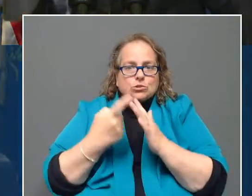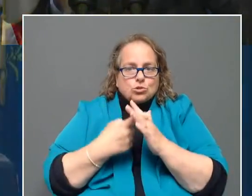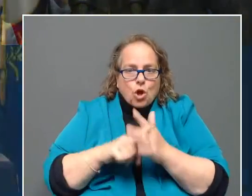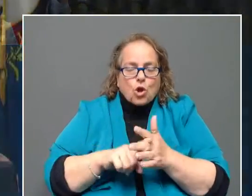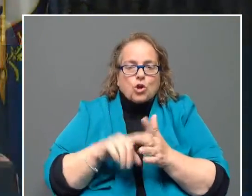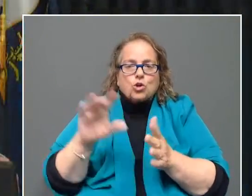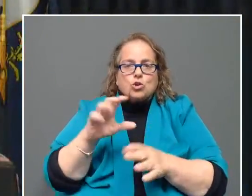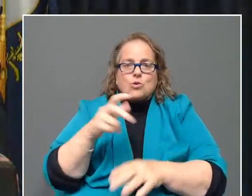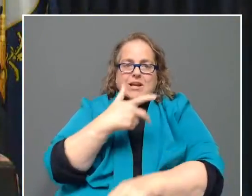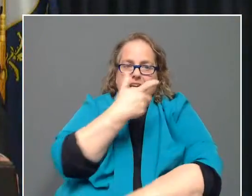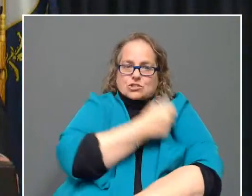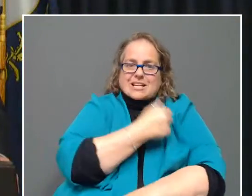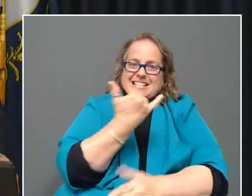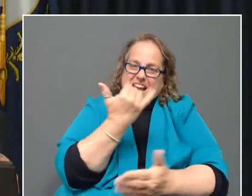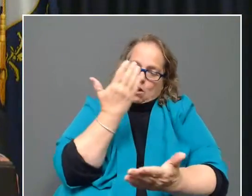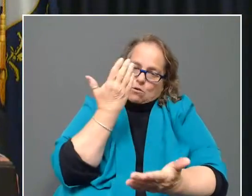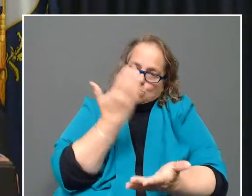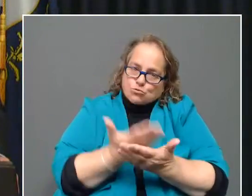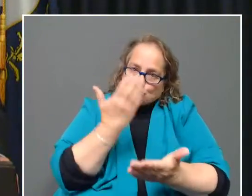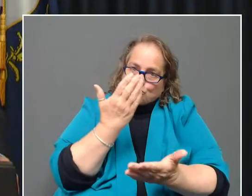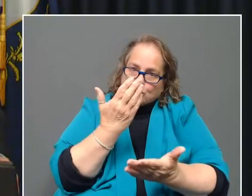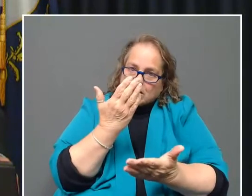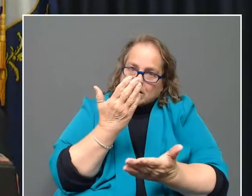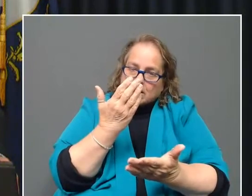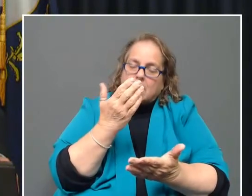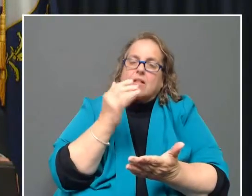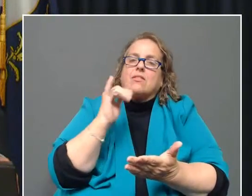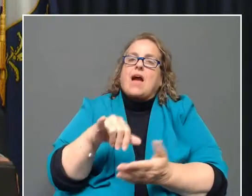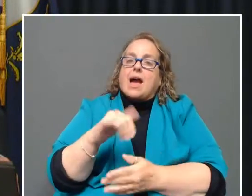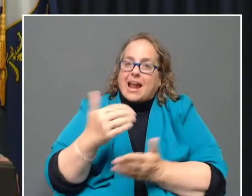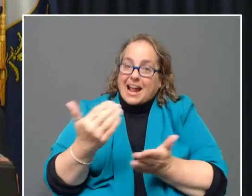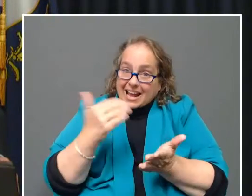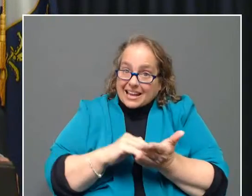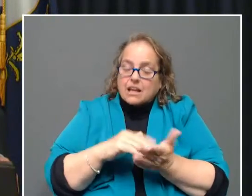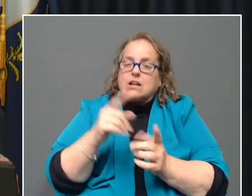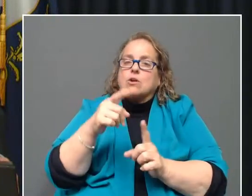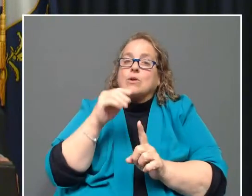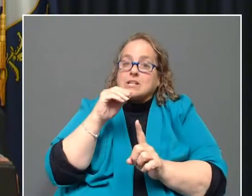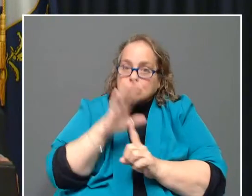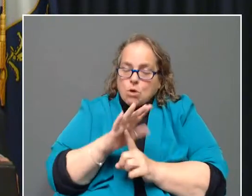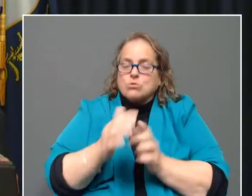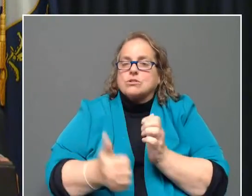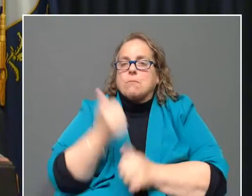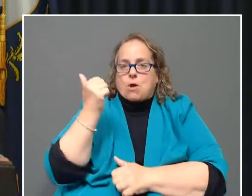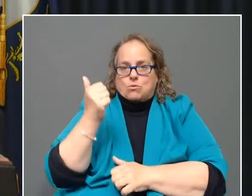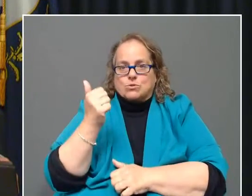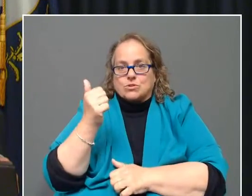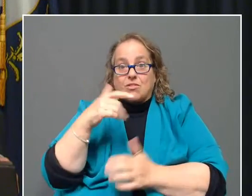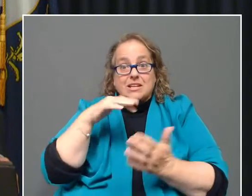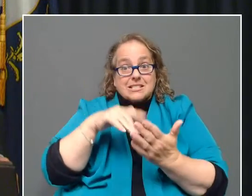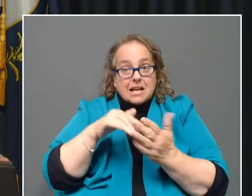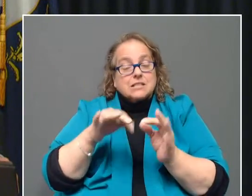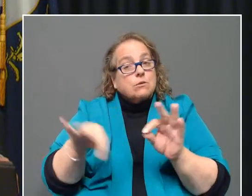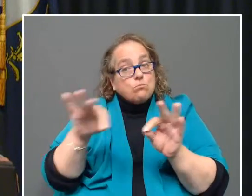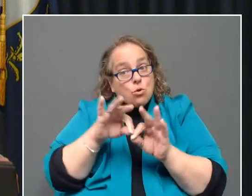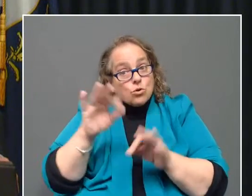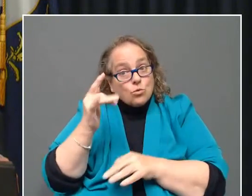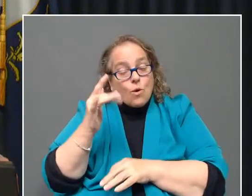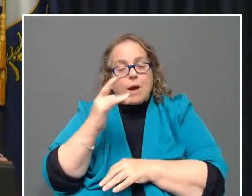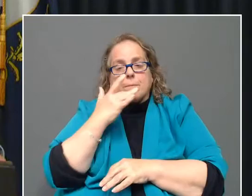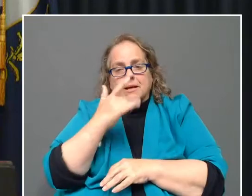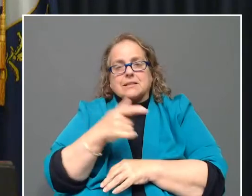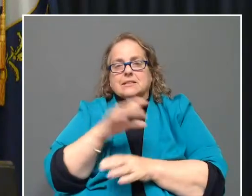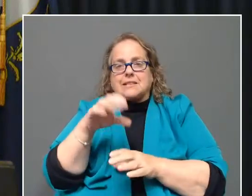now proven amongst those that, again, are exposed the most. The study is important because it is done in real